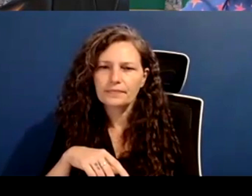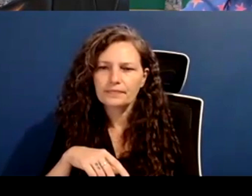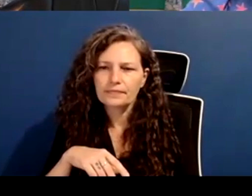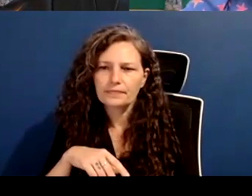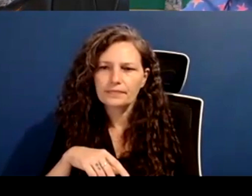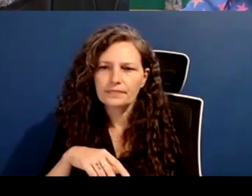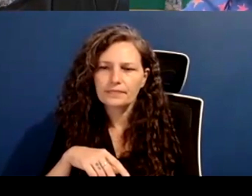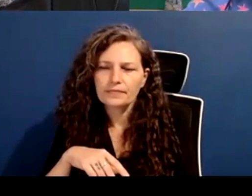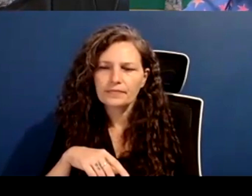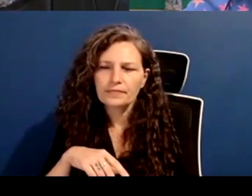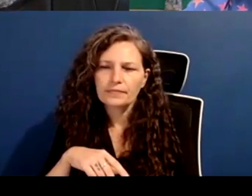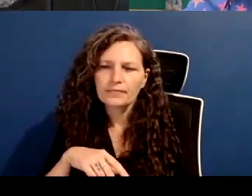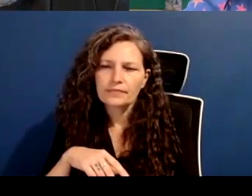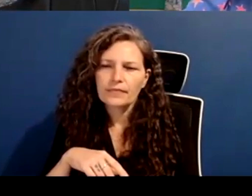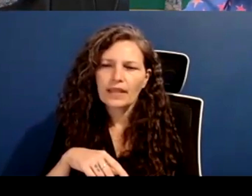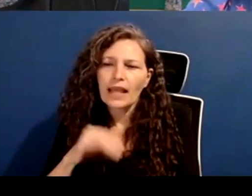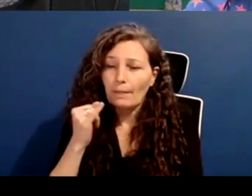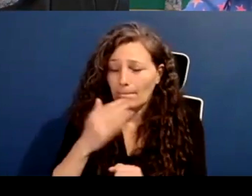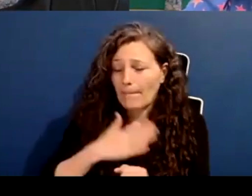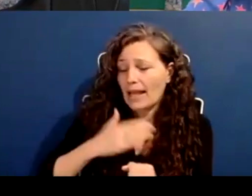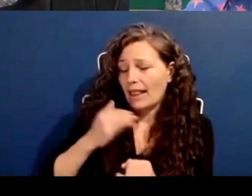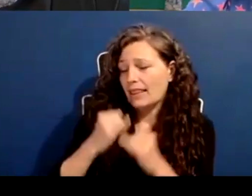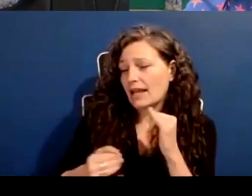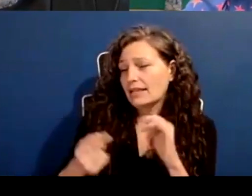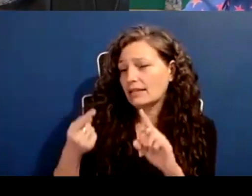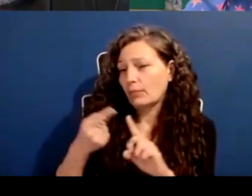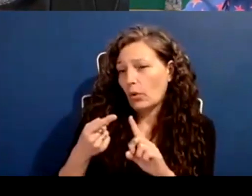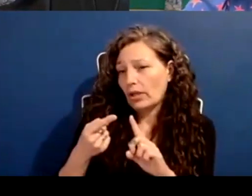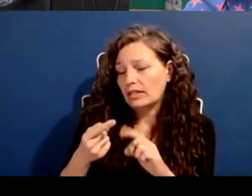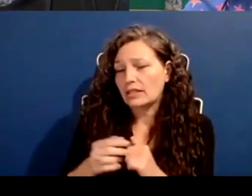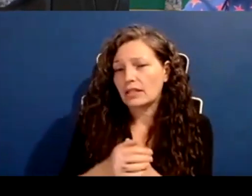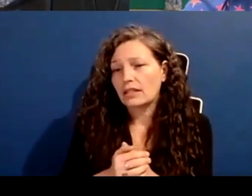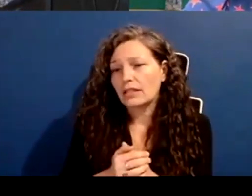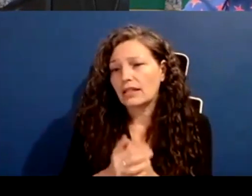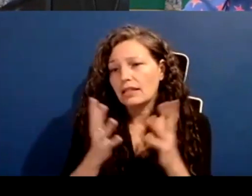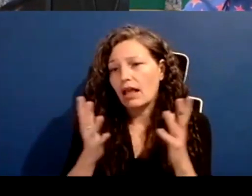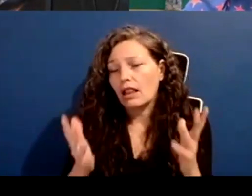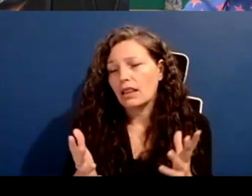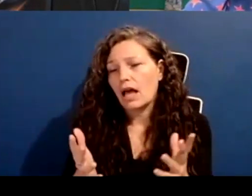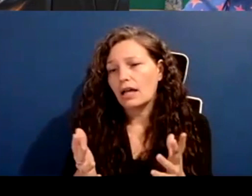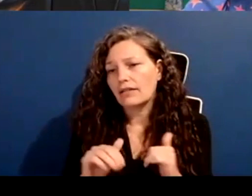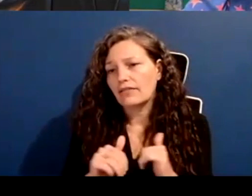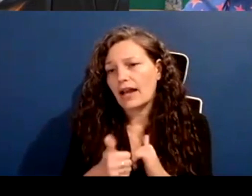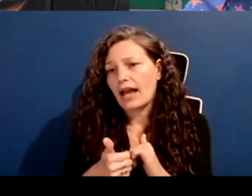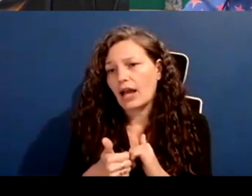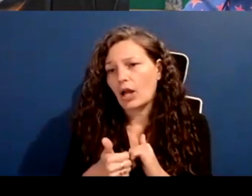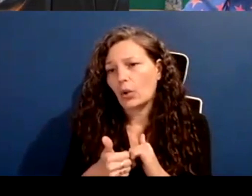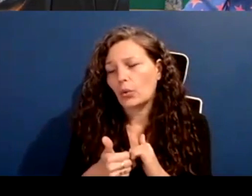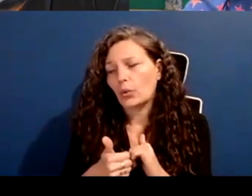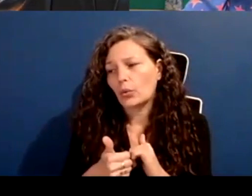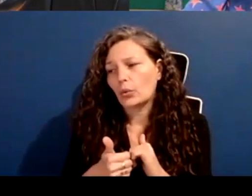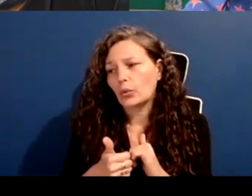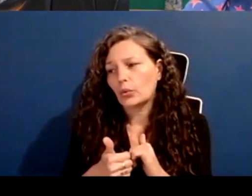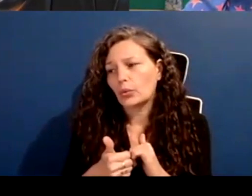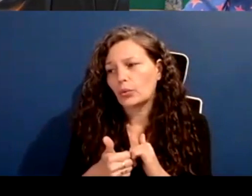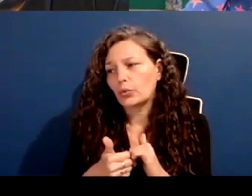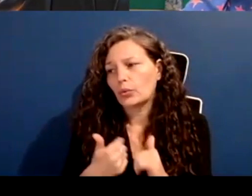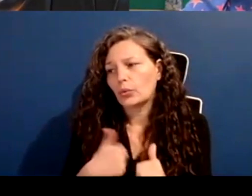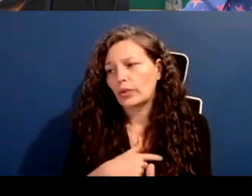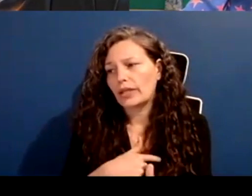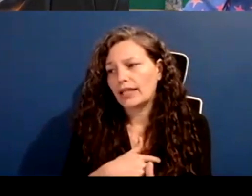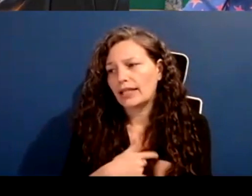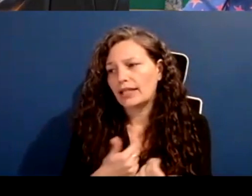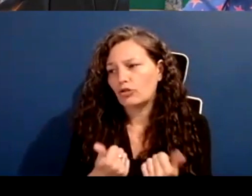a lot of how we also perhaps may need to put this together as far as trying